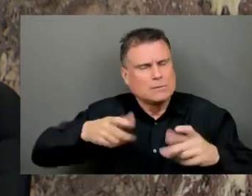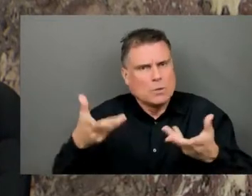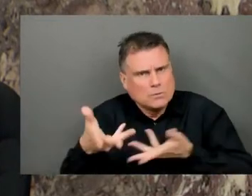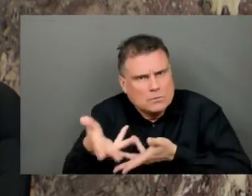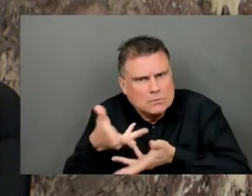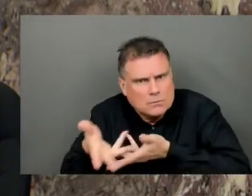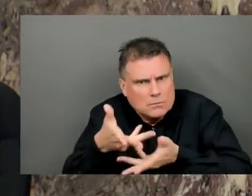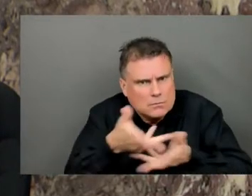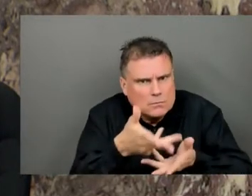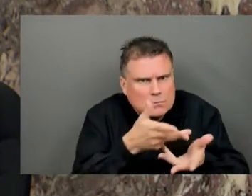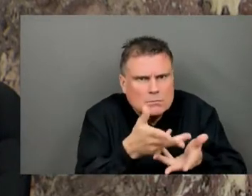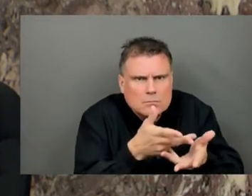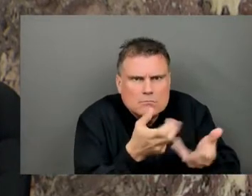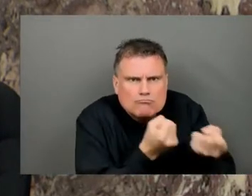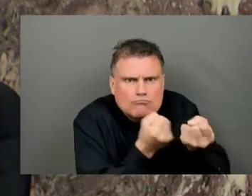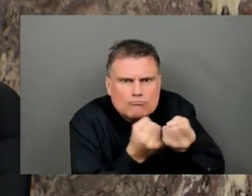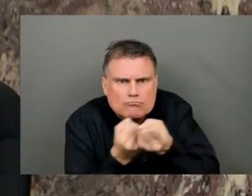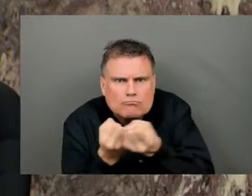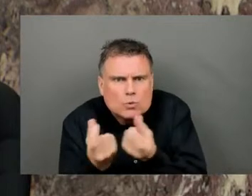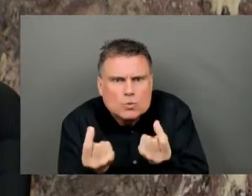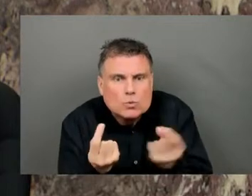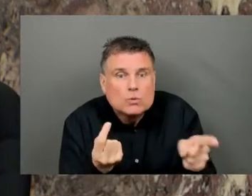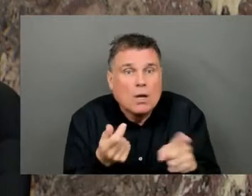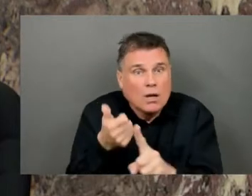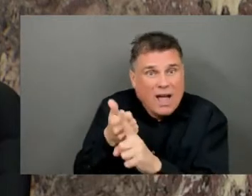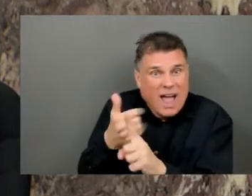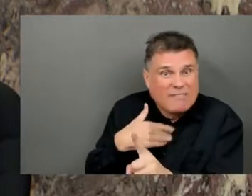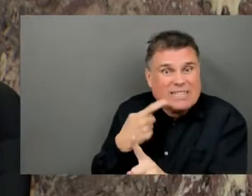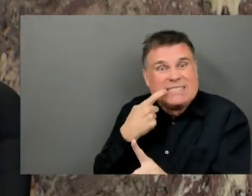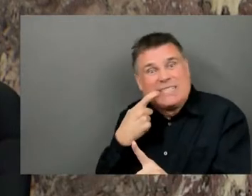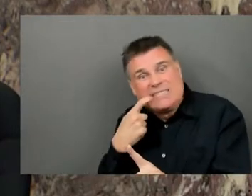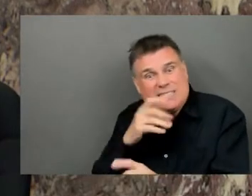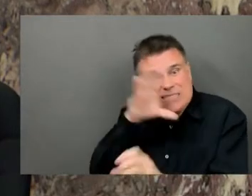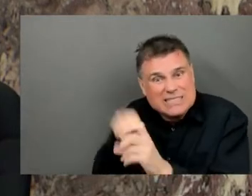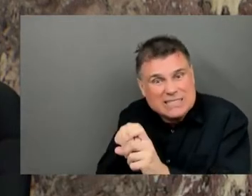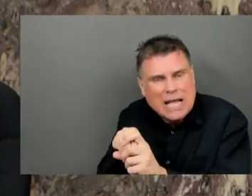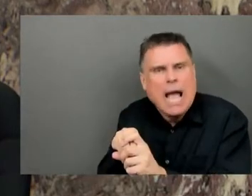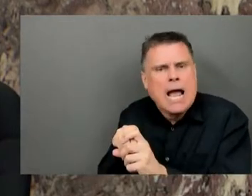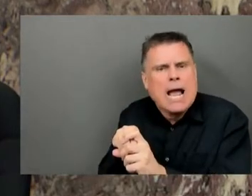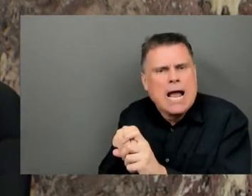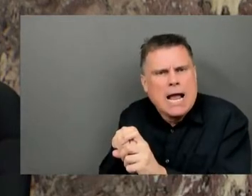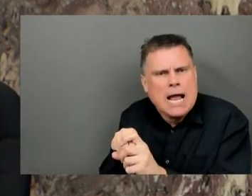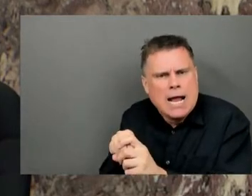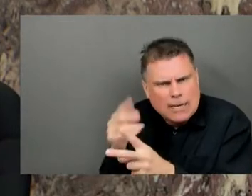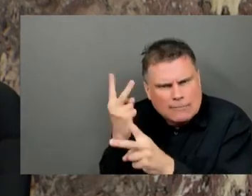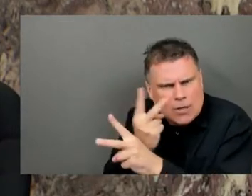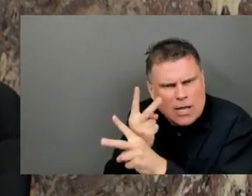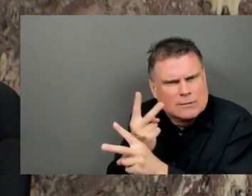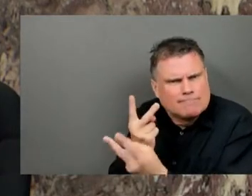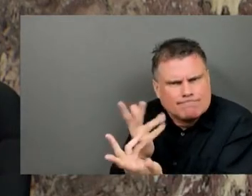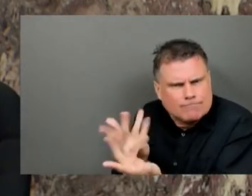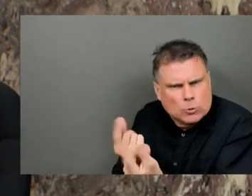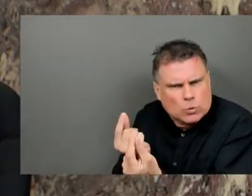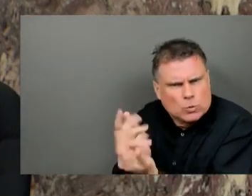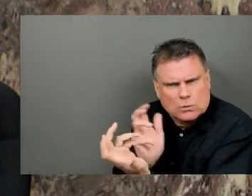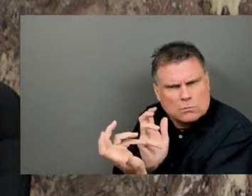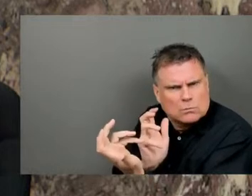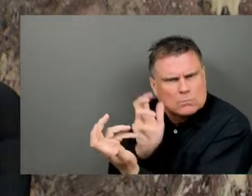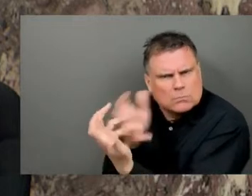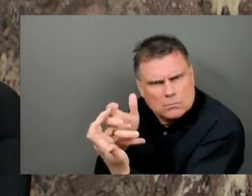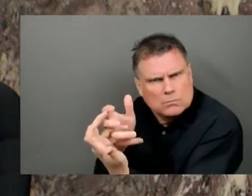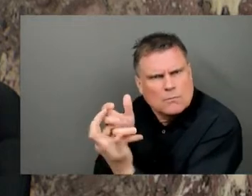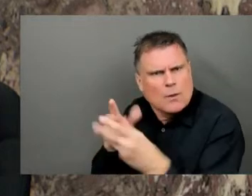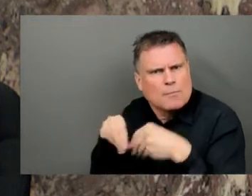addiction issues with health care responses. And that's what the public health care system is